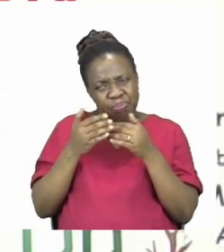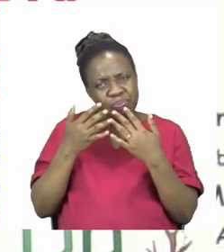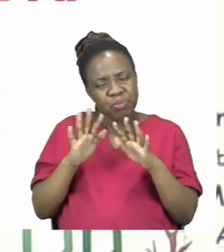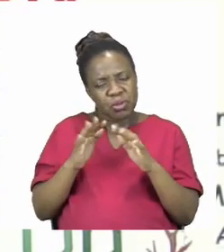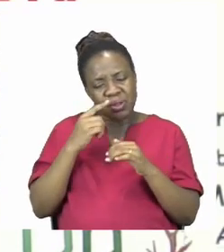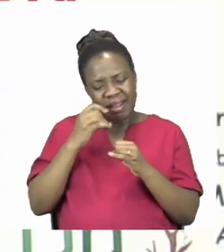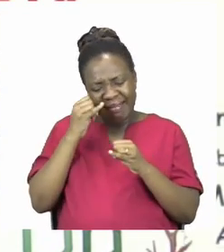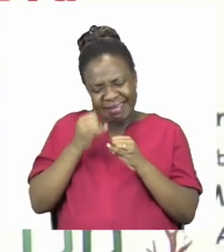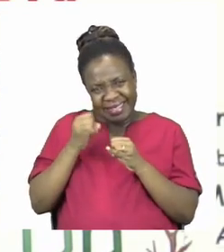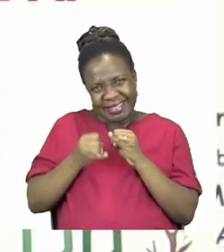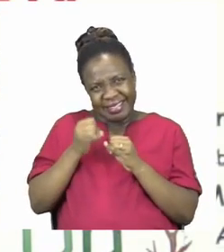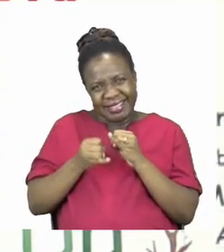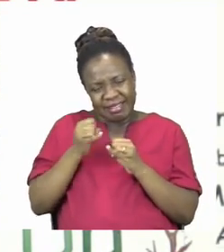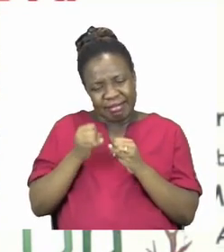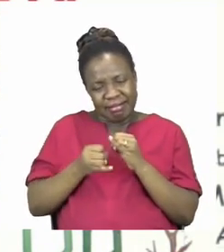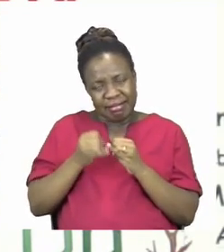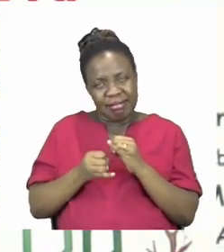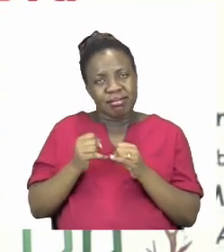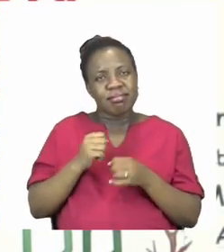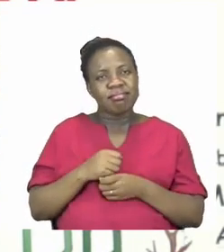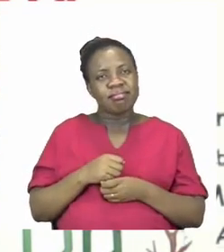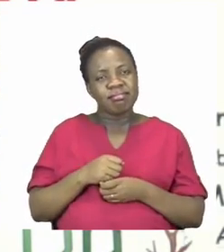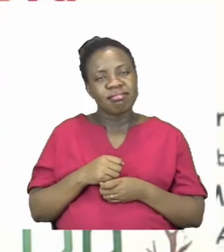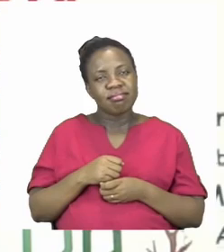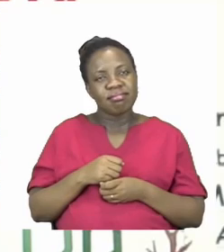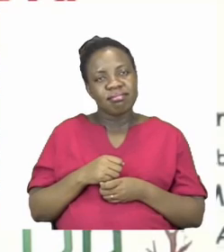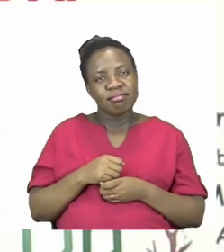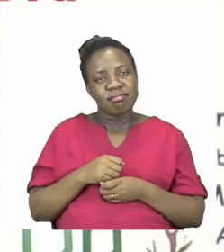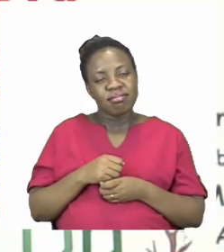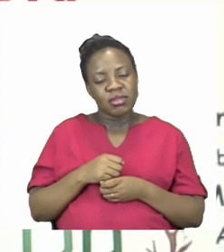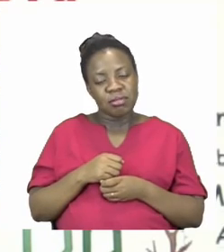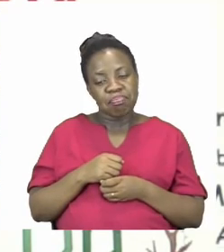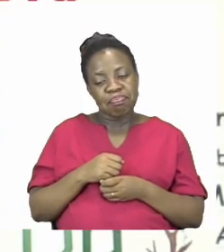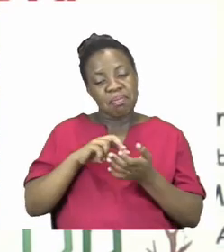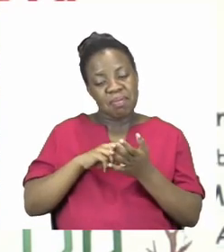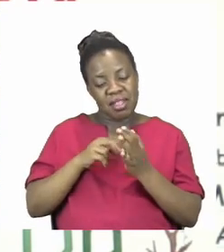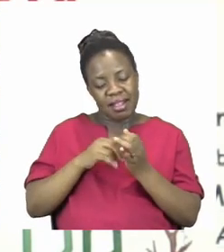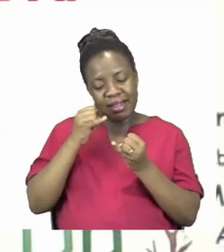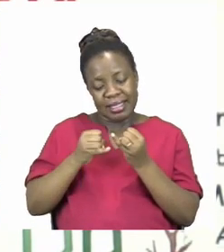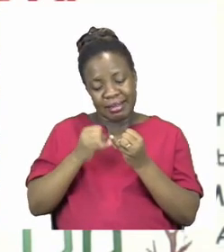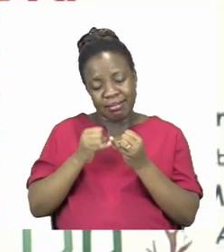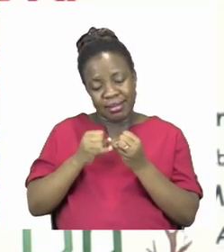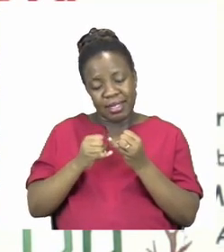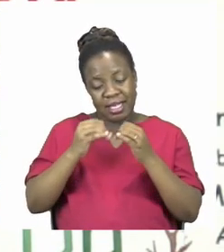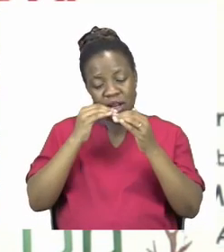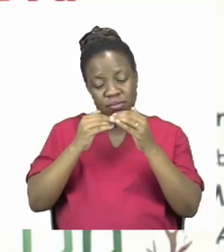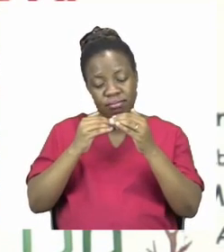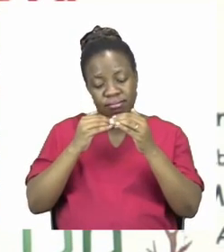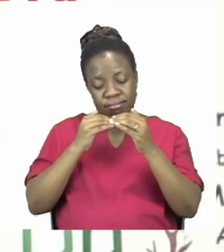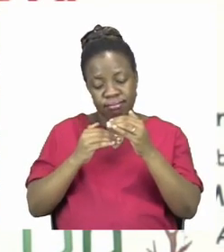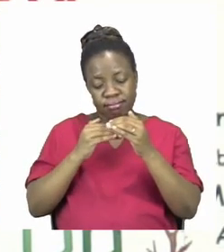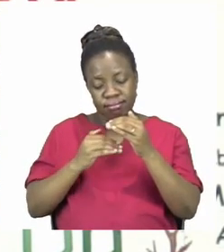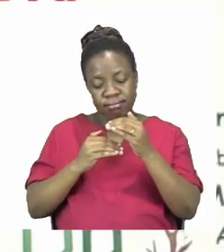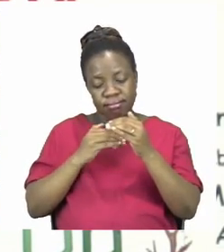lastly as the last part of the making of the cup of tea. Now don't forget to use the words in the